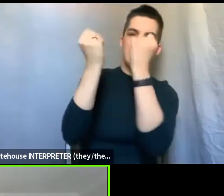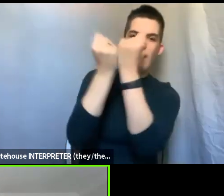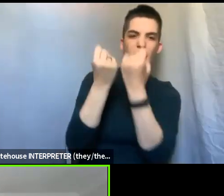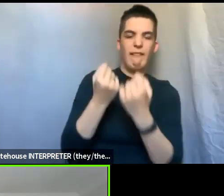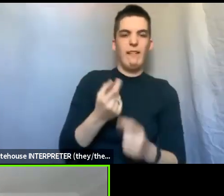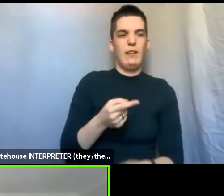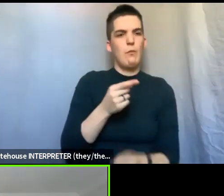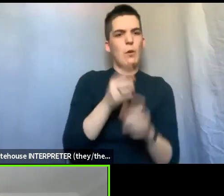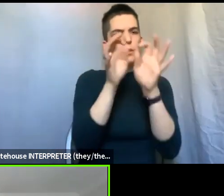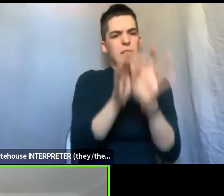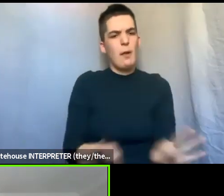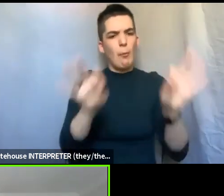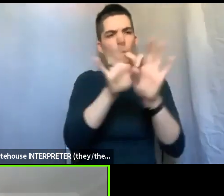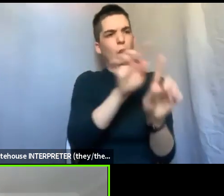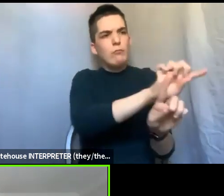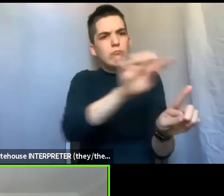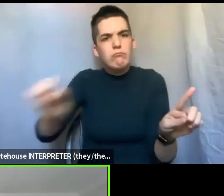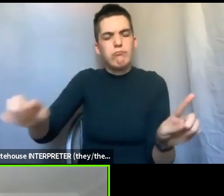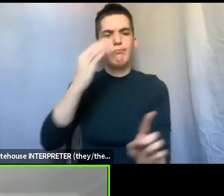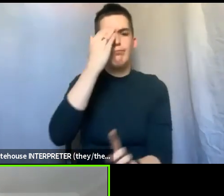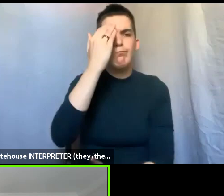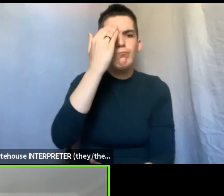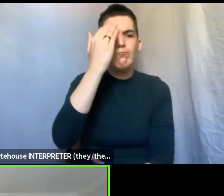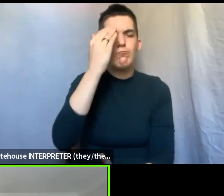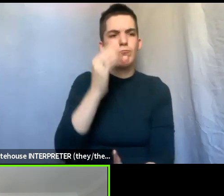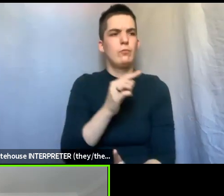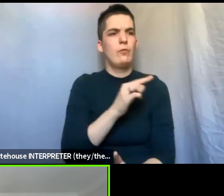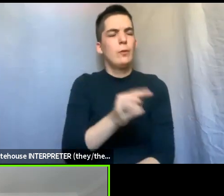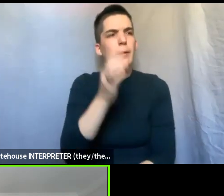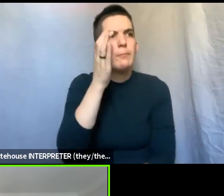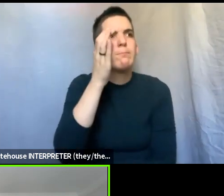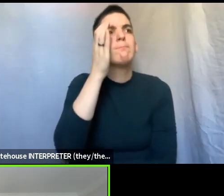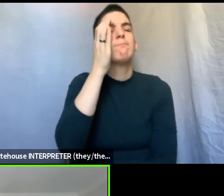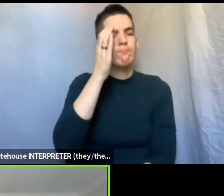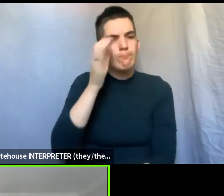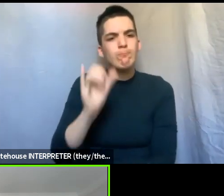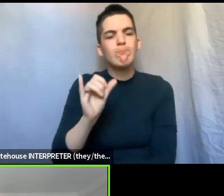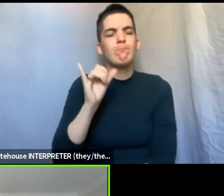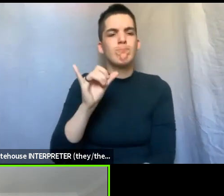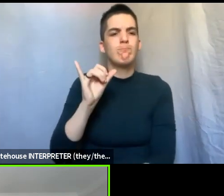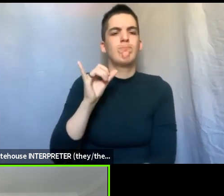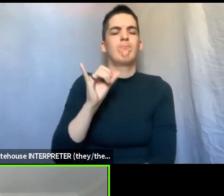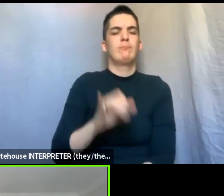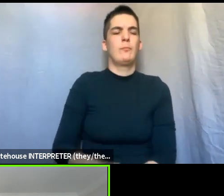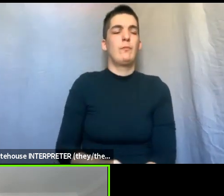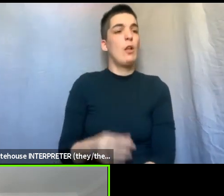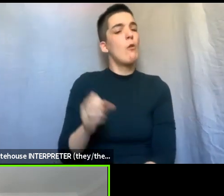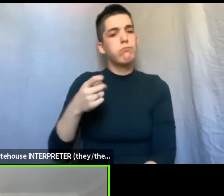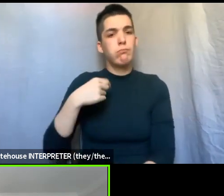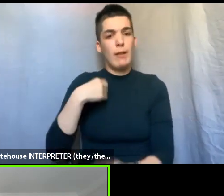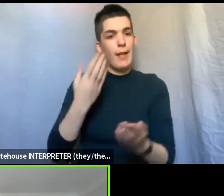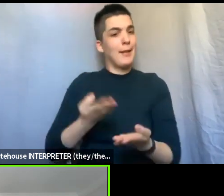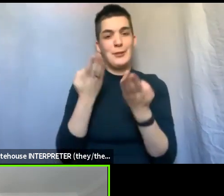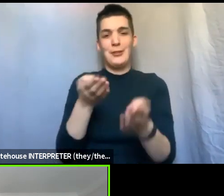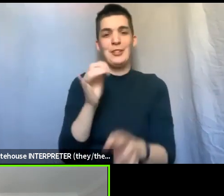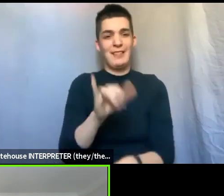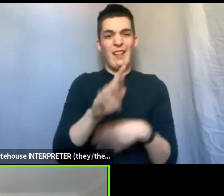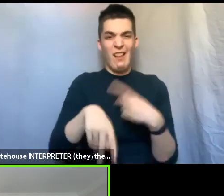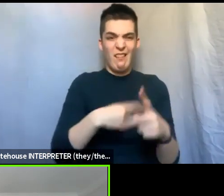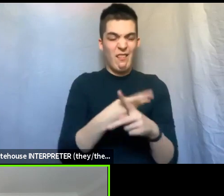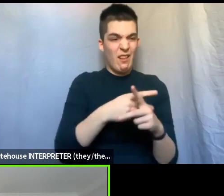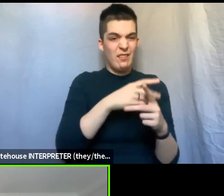valuable for people to hear from this particular piece of material? So yes, I encourage that kind of reading right